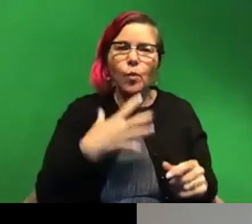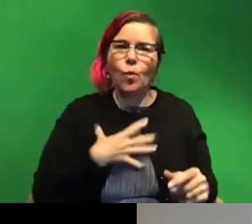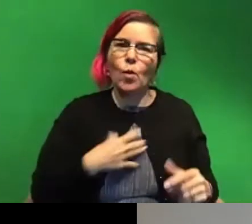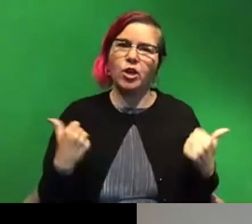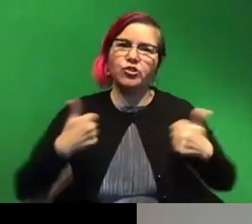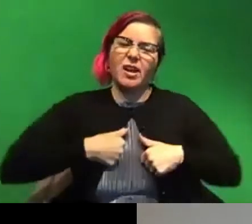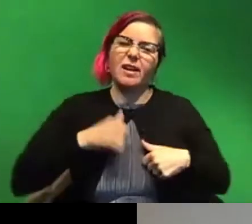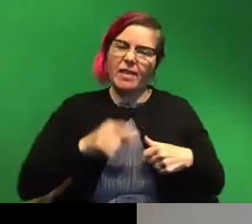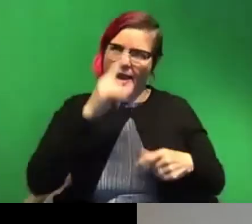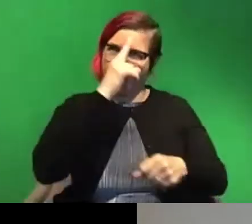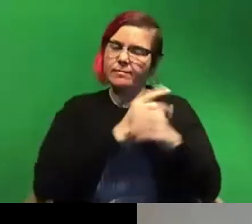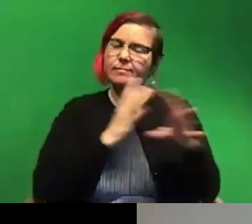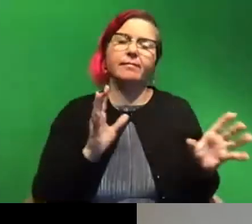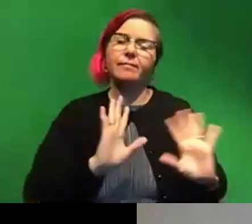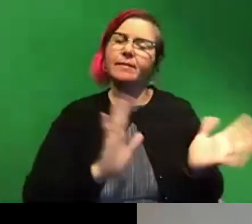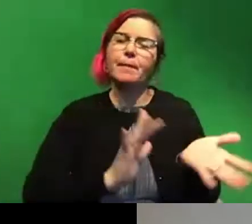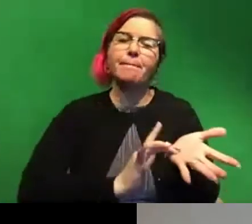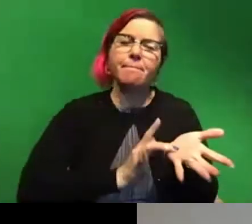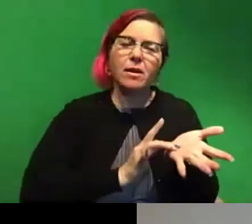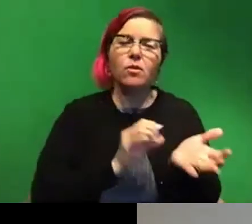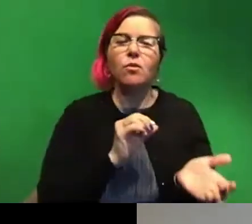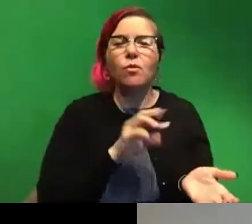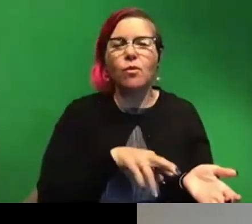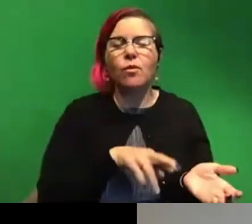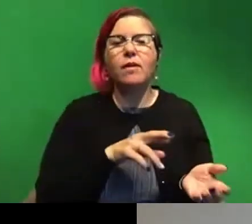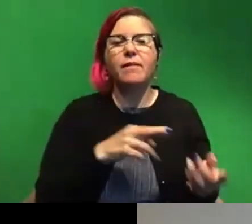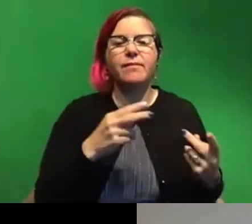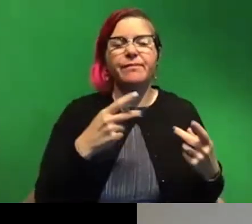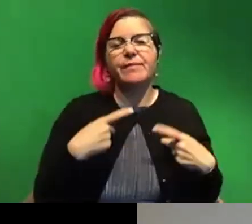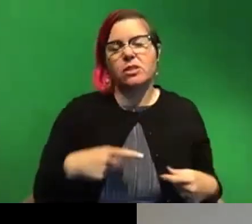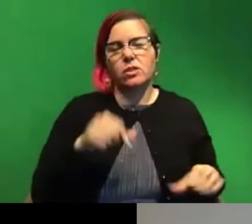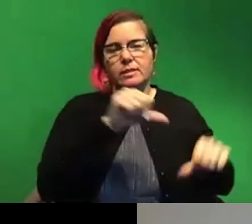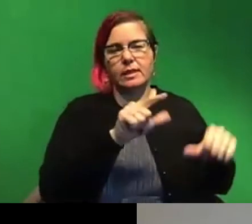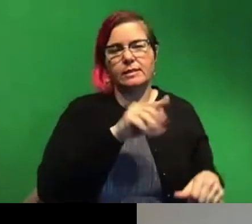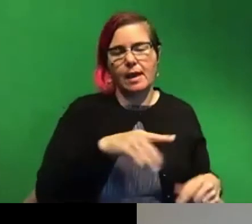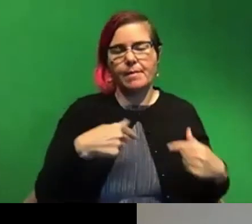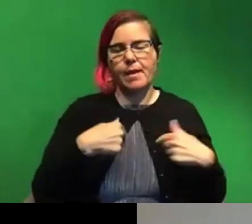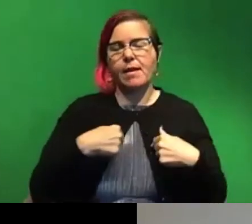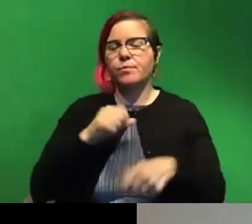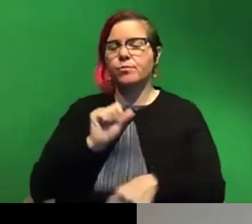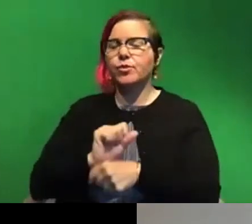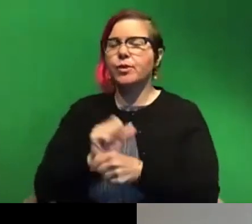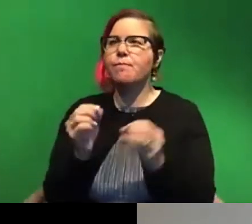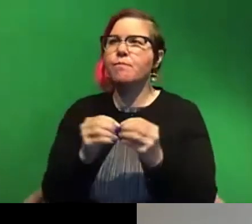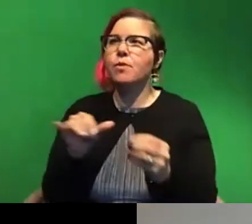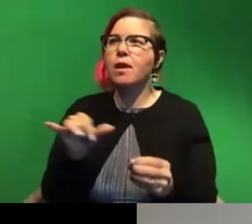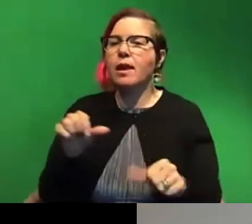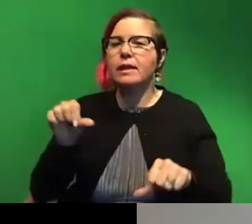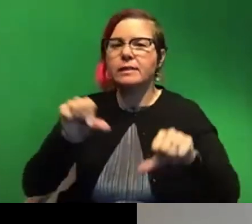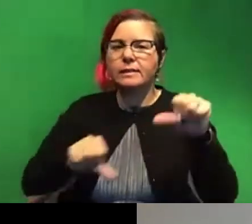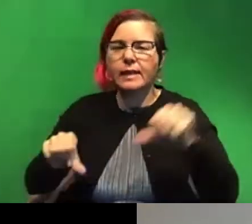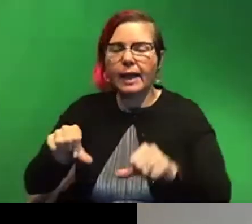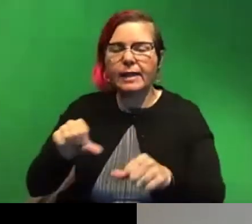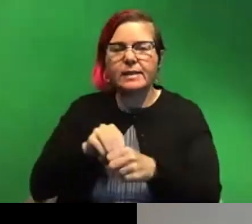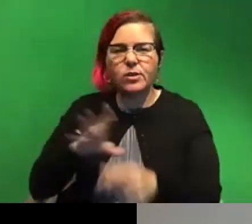that. That's a medical or like a physical science lab. I'm working in something that's more like science in the brain.